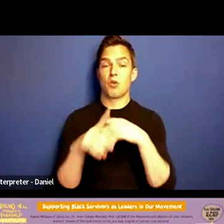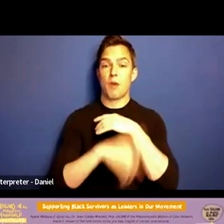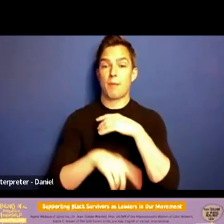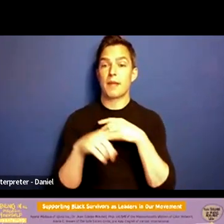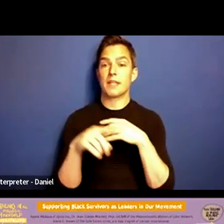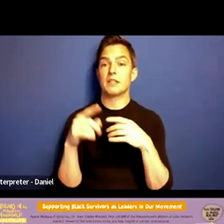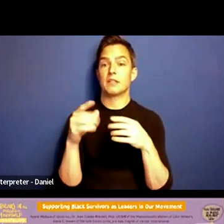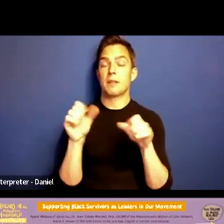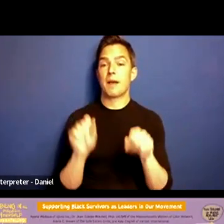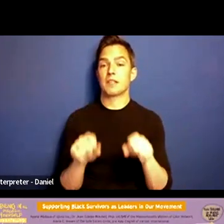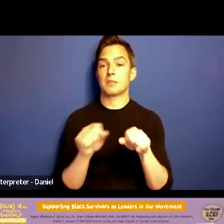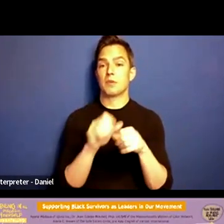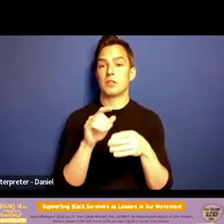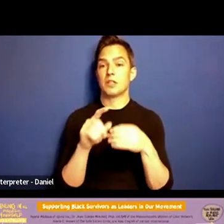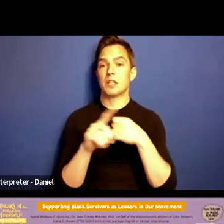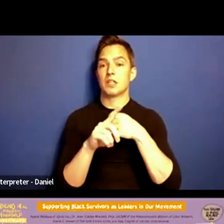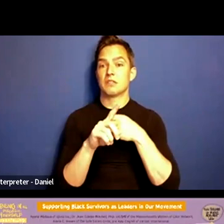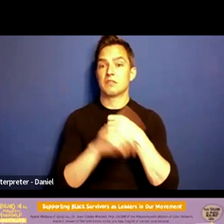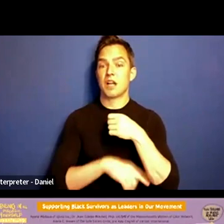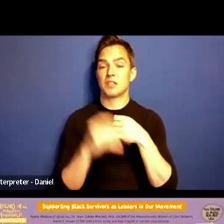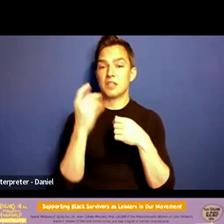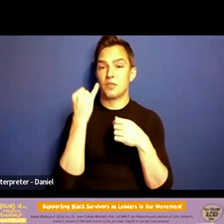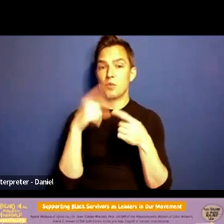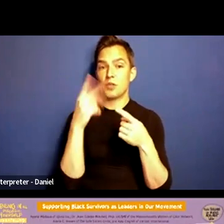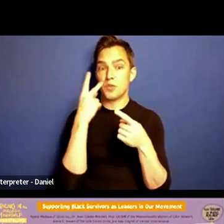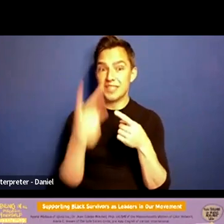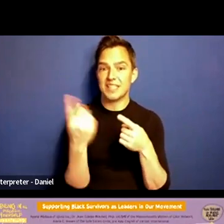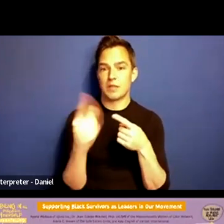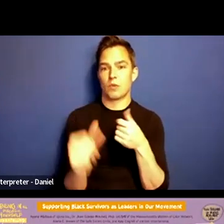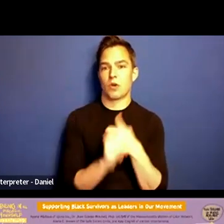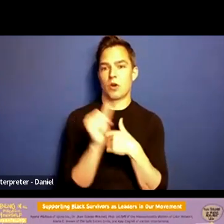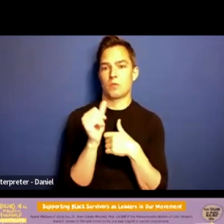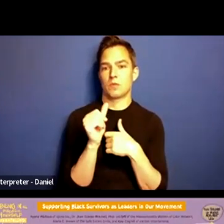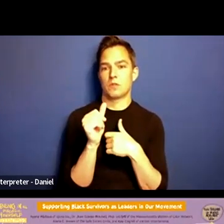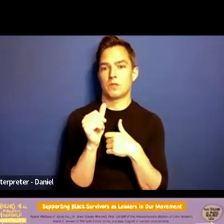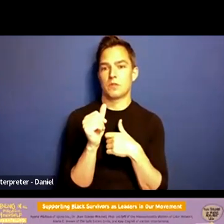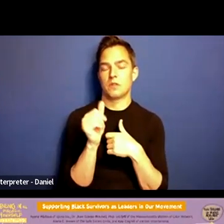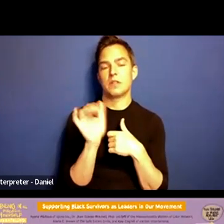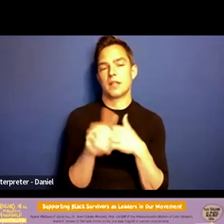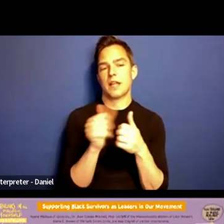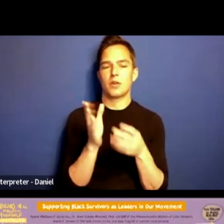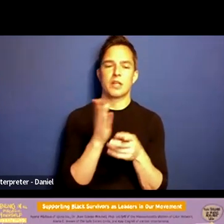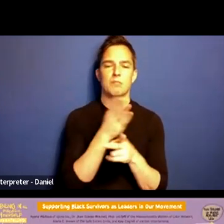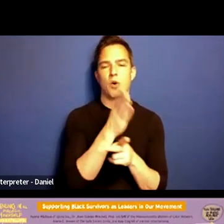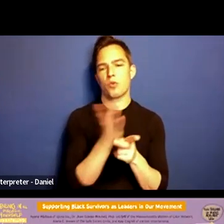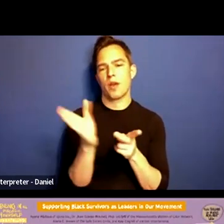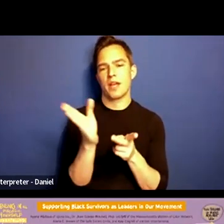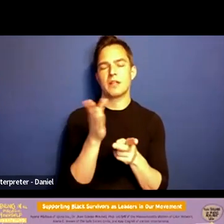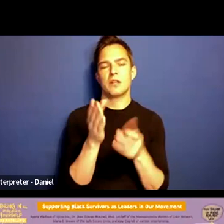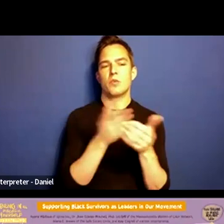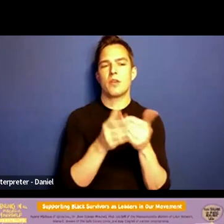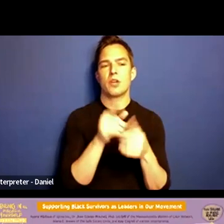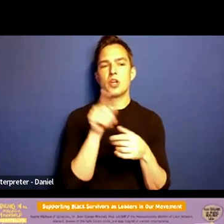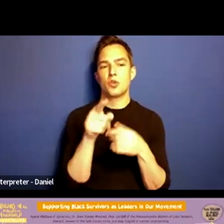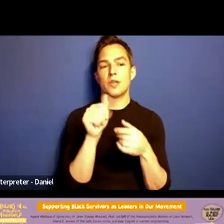possible consequences of stepping in when you see someone being harmed? So that's kind of how I think it could go both ways, whether you're an ally or someone